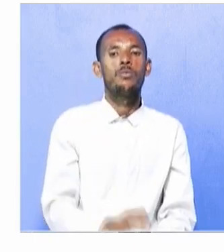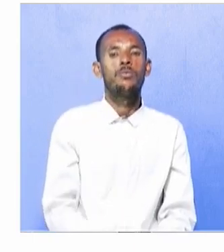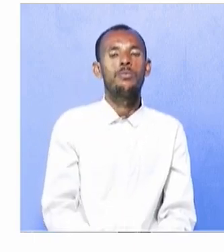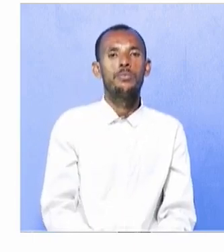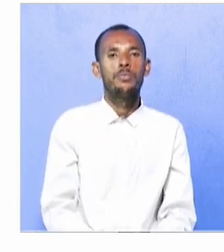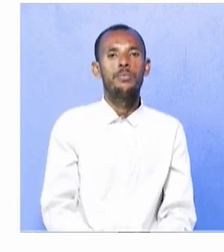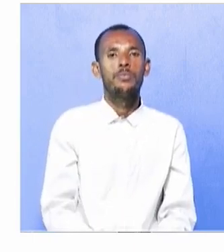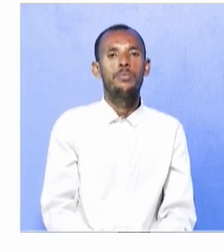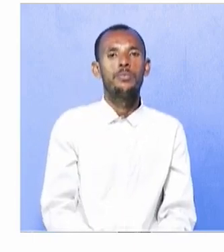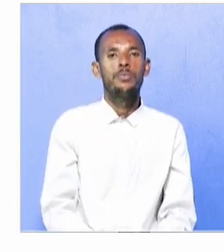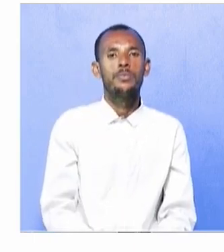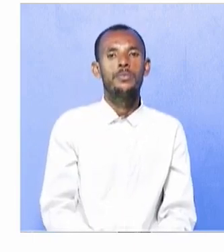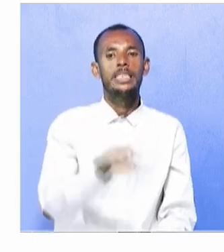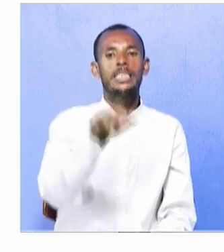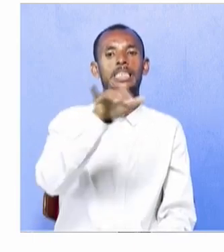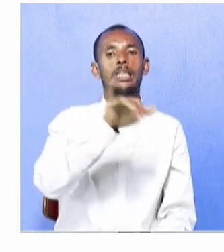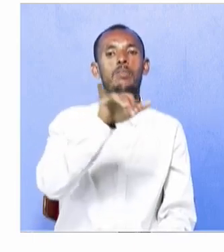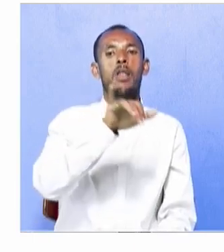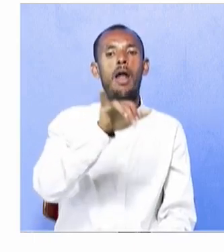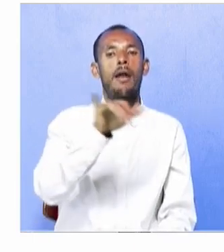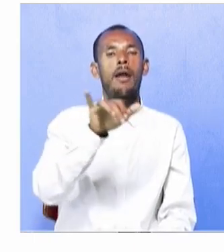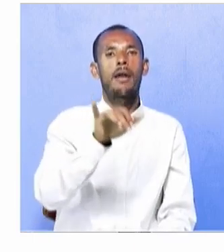of similar